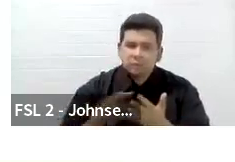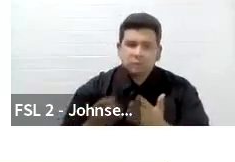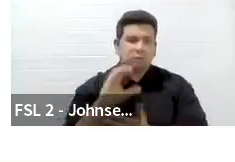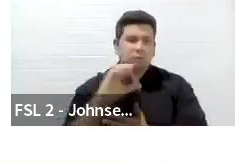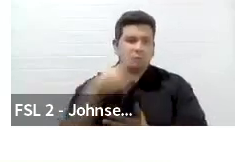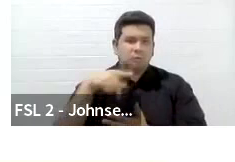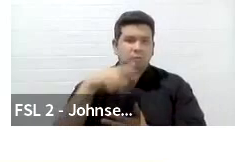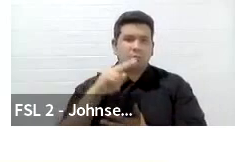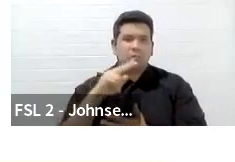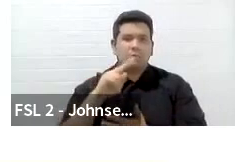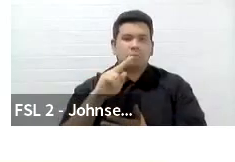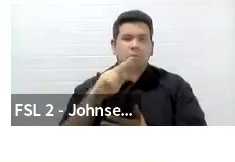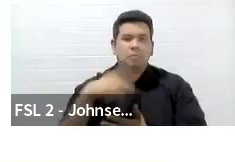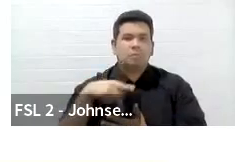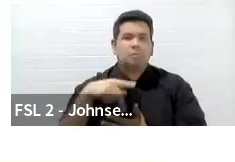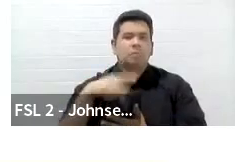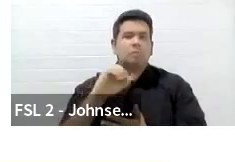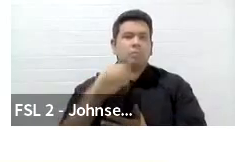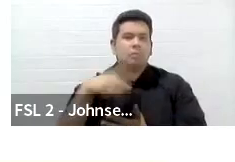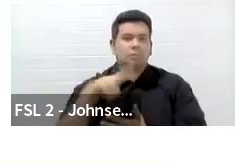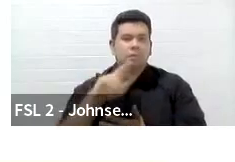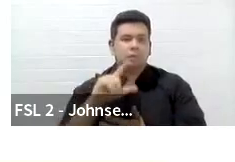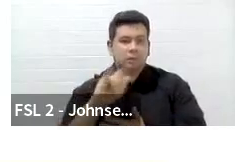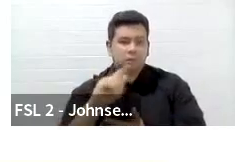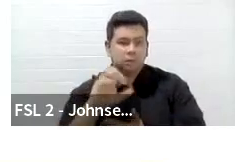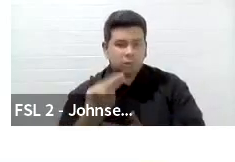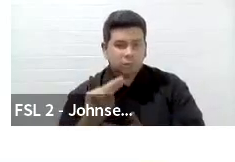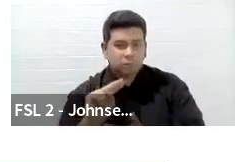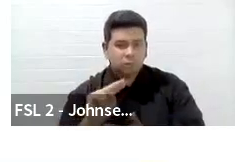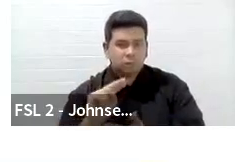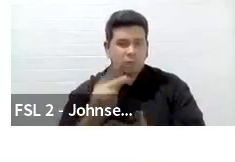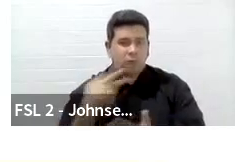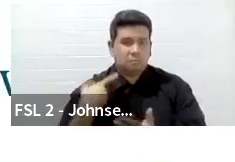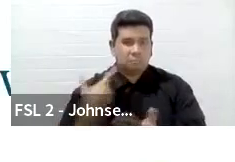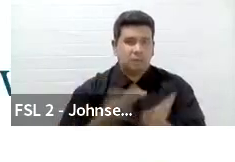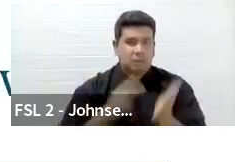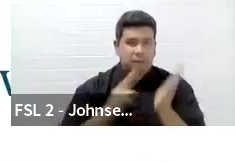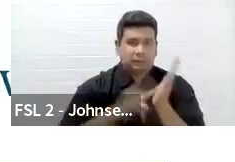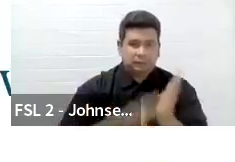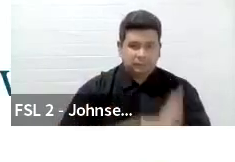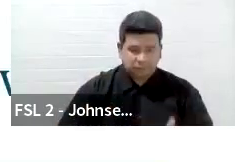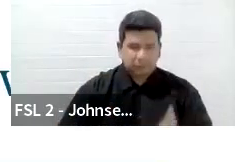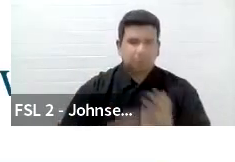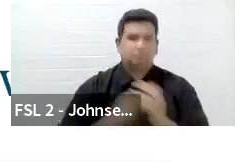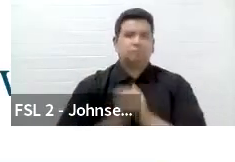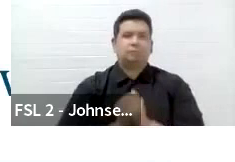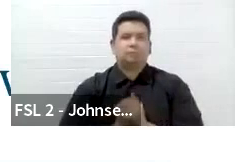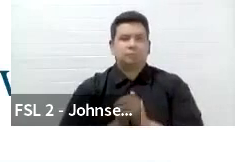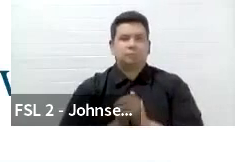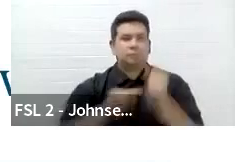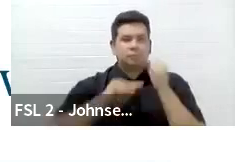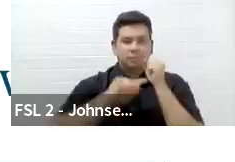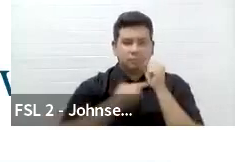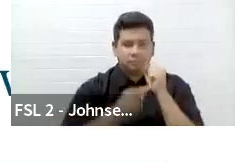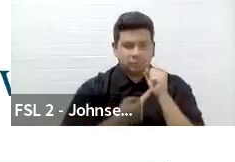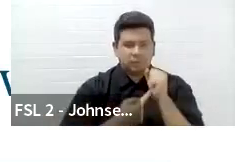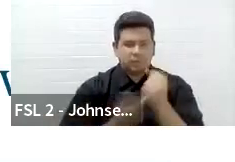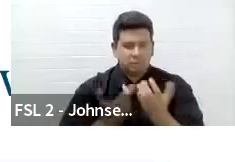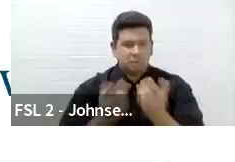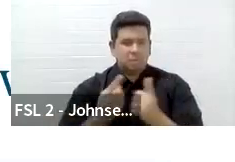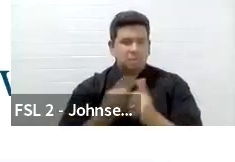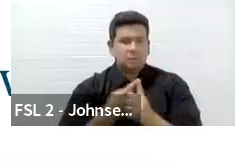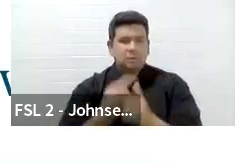data, particularly on births and deaths. So let me start by